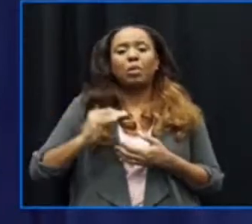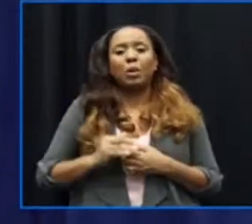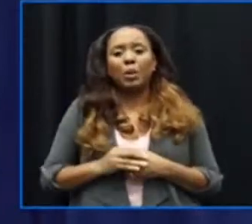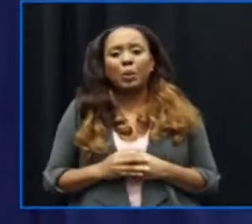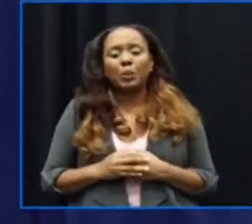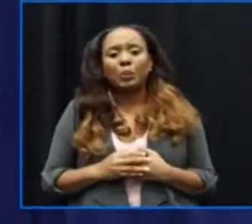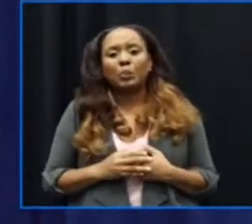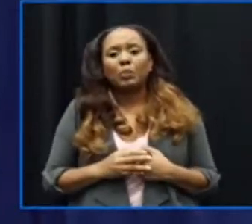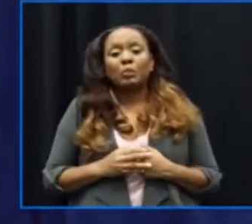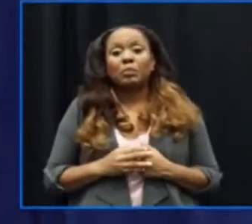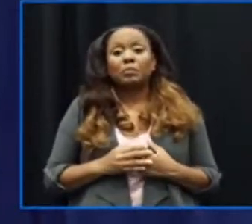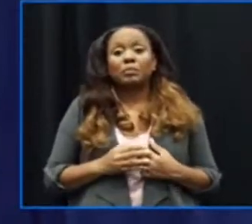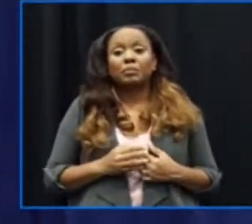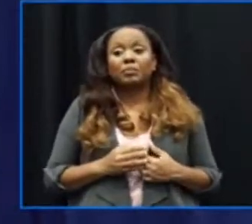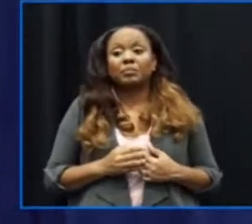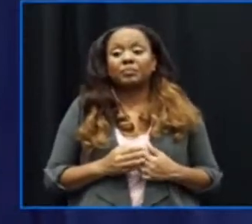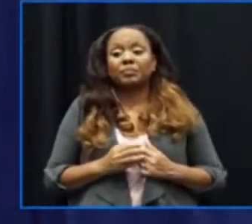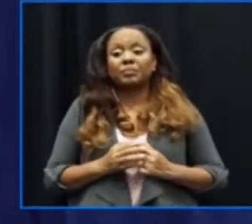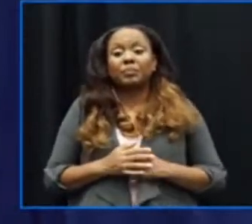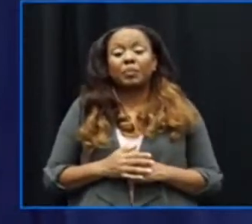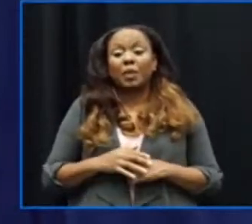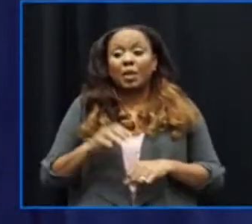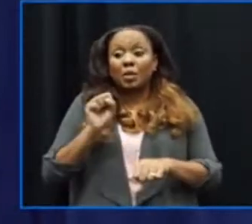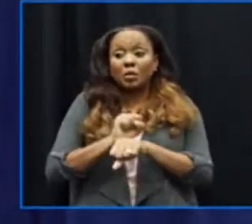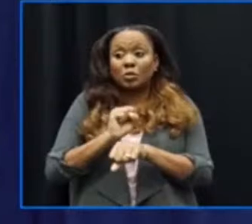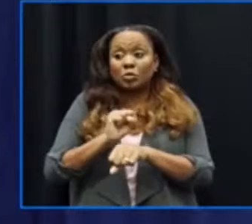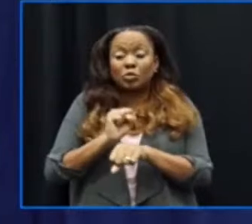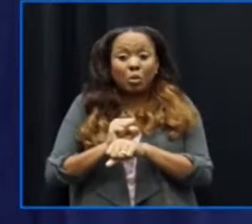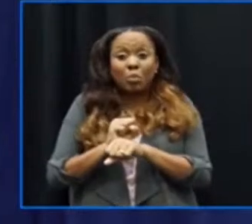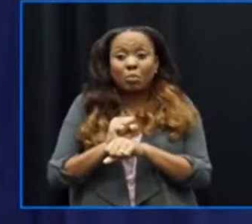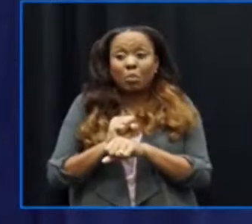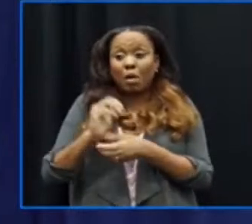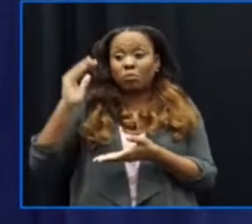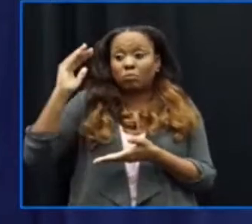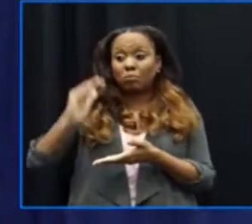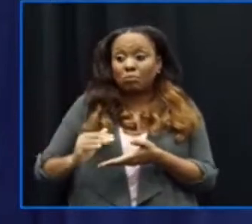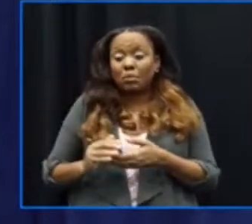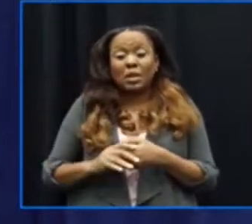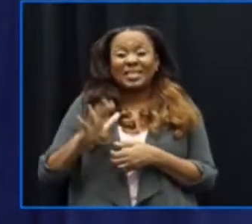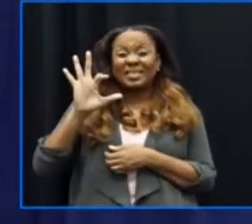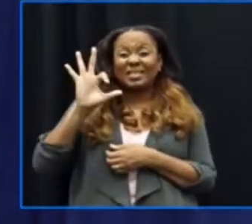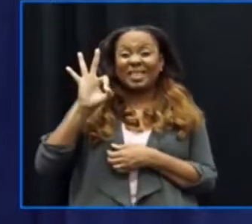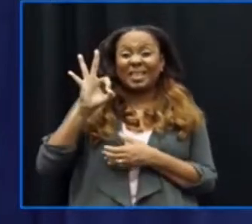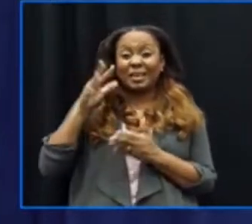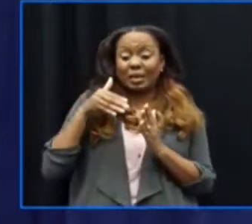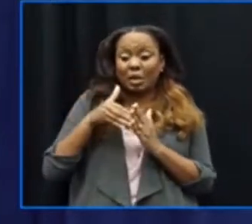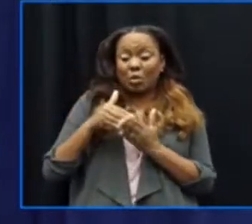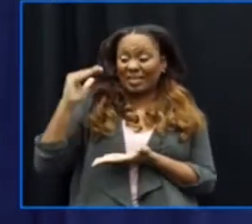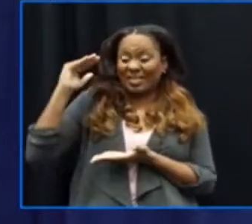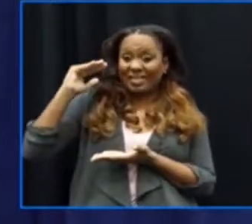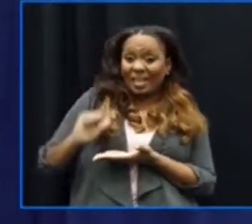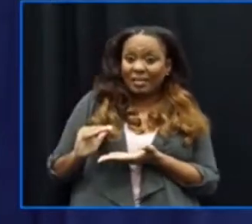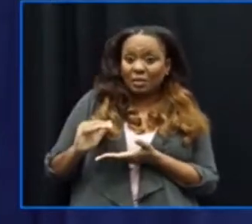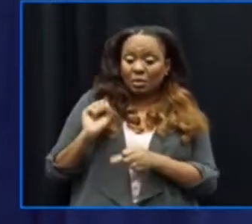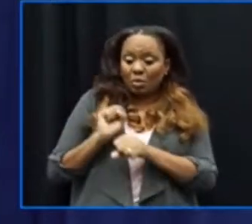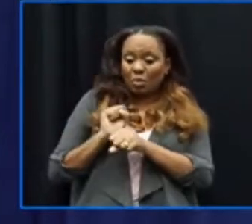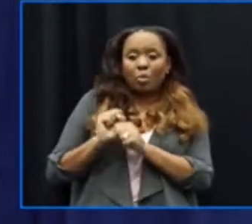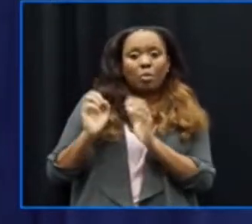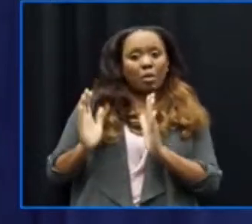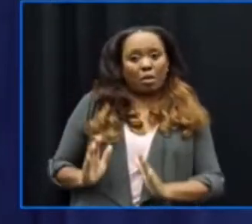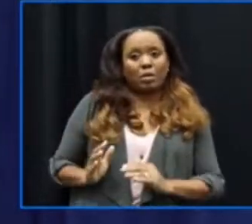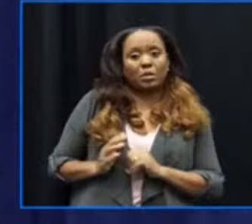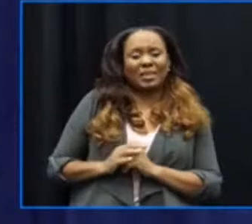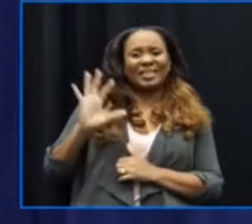Again, for economic reasons, employment levels have come down. There are about 9,000 fewer workers before COVID